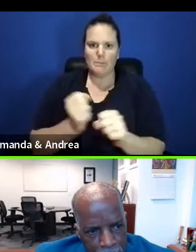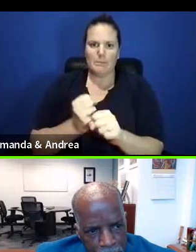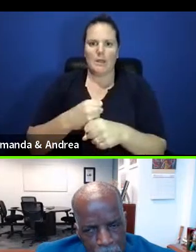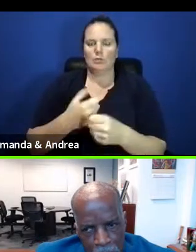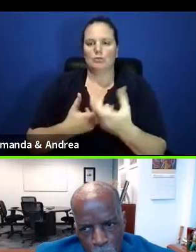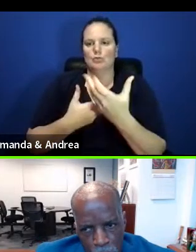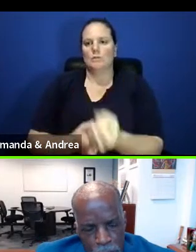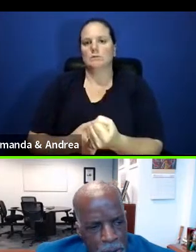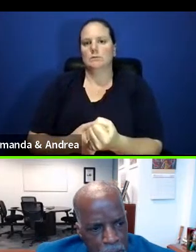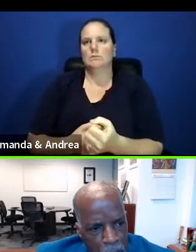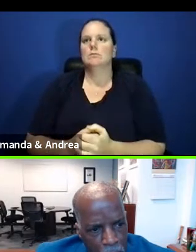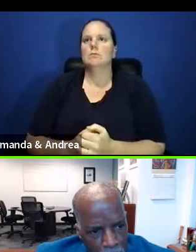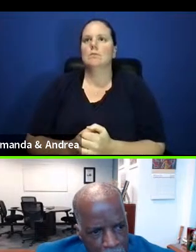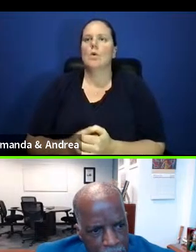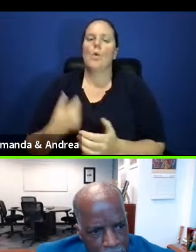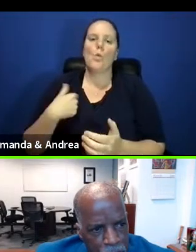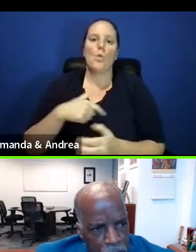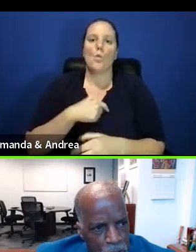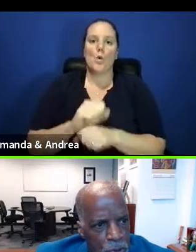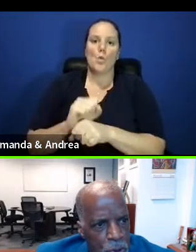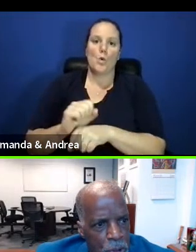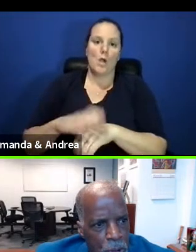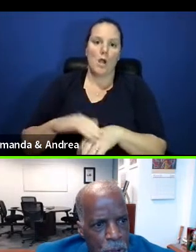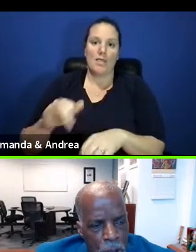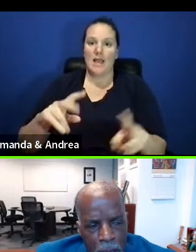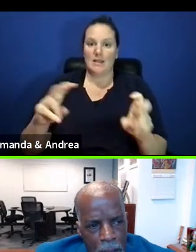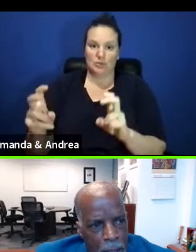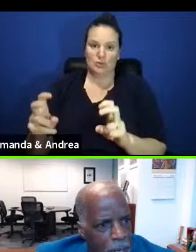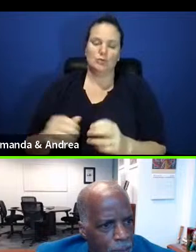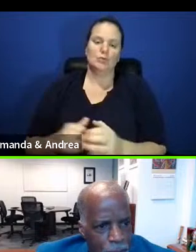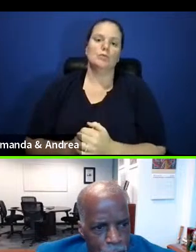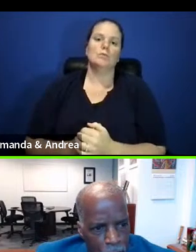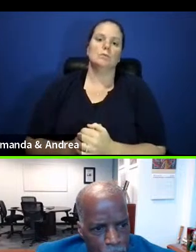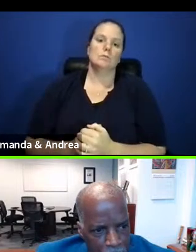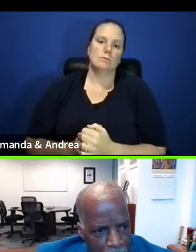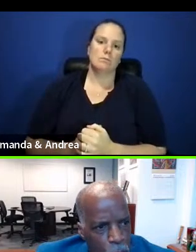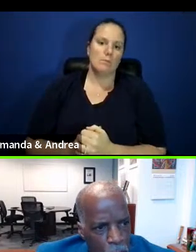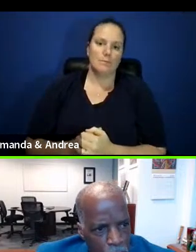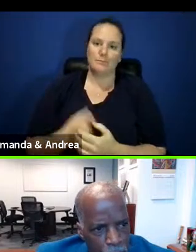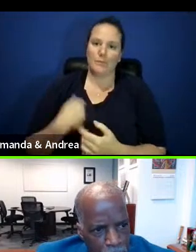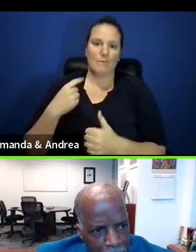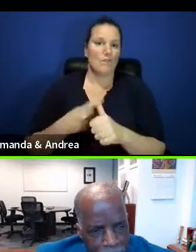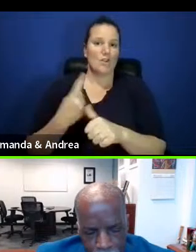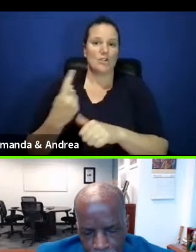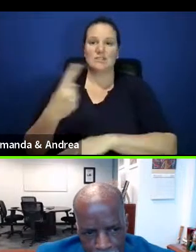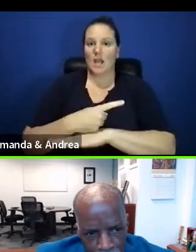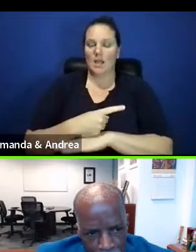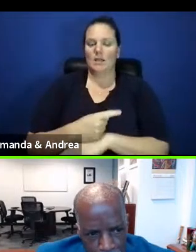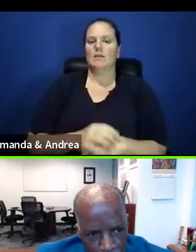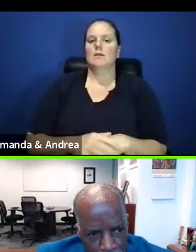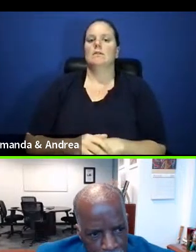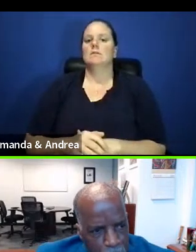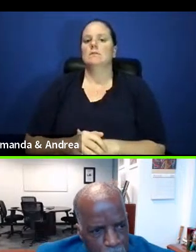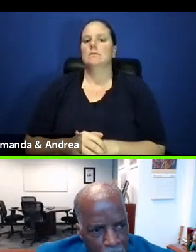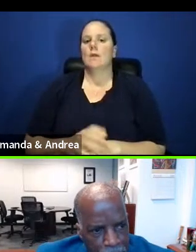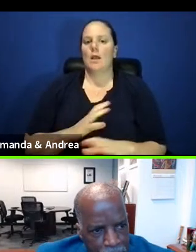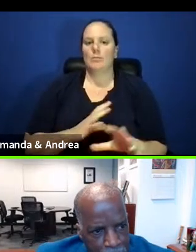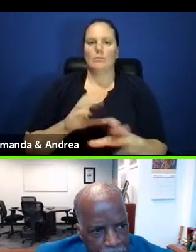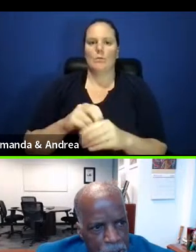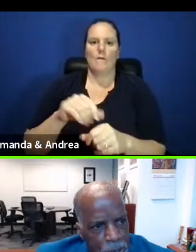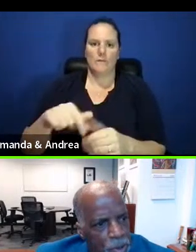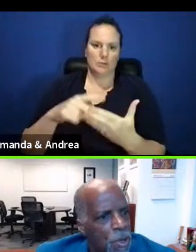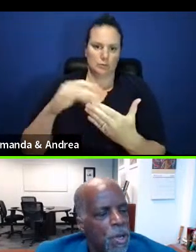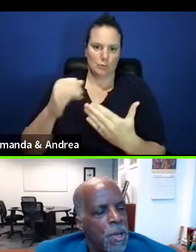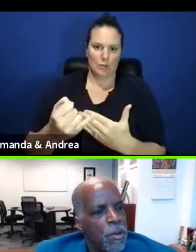we have been working on that issue from day one when I stepped on this